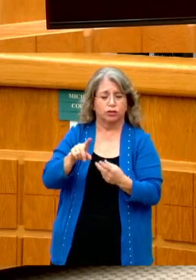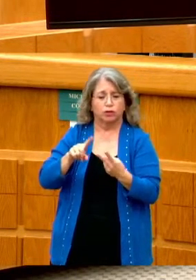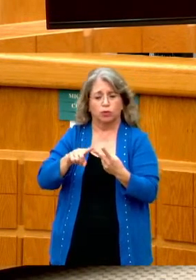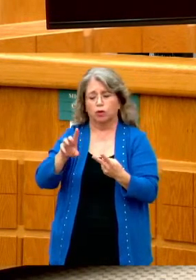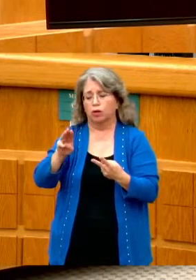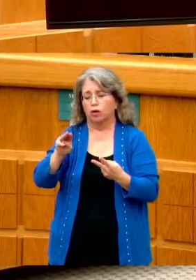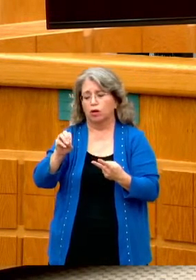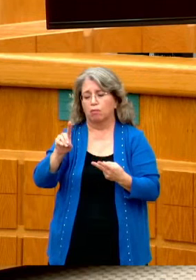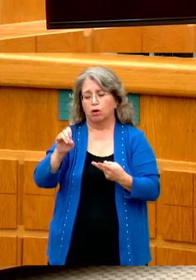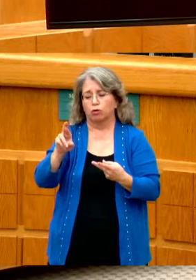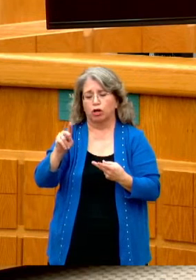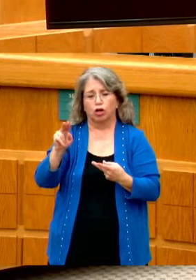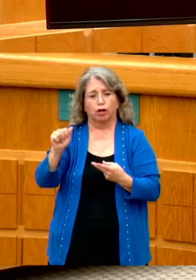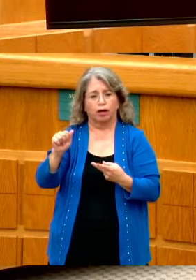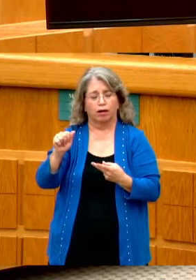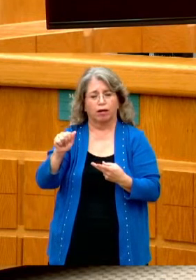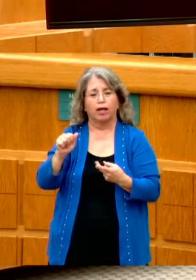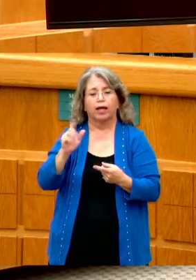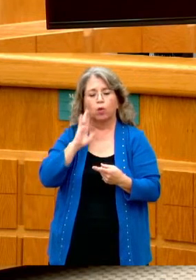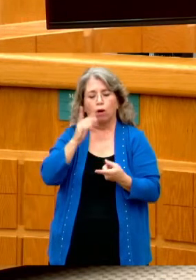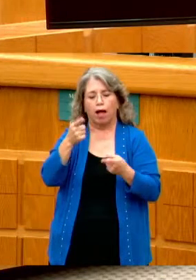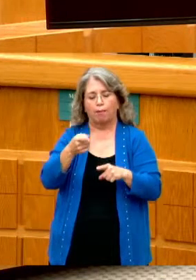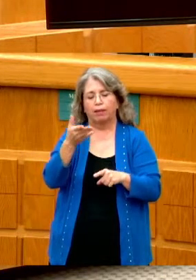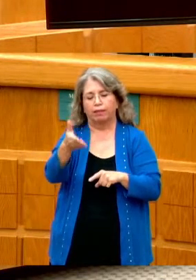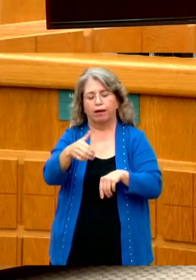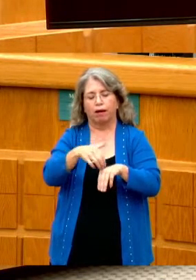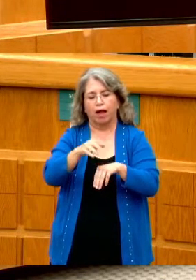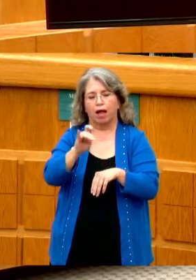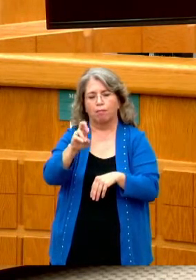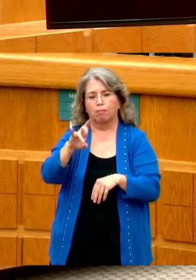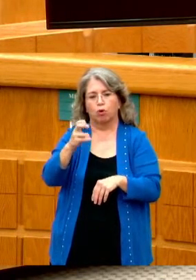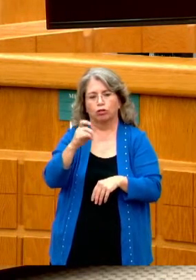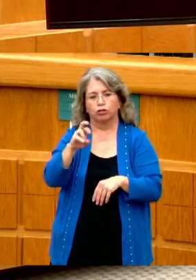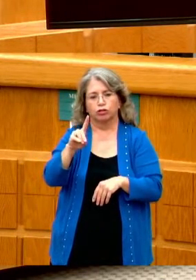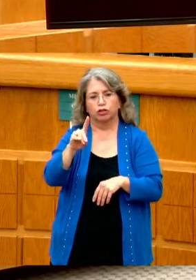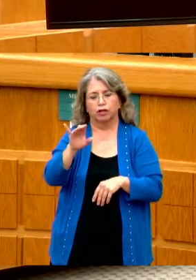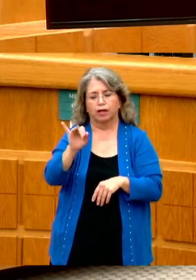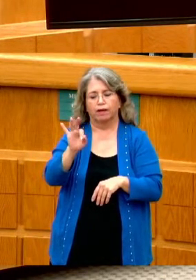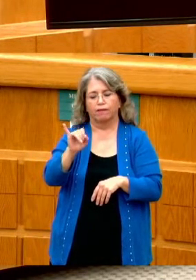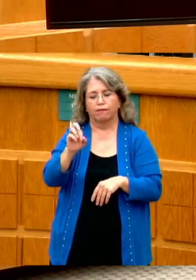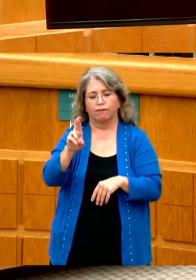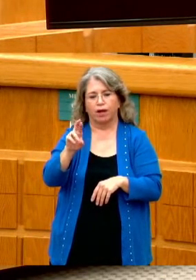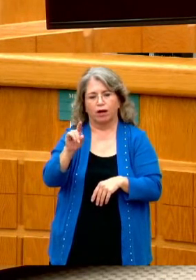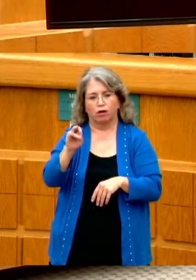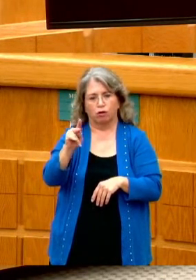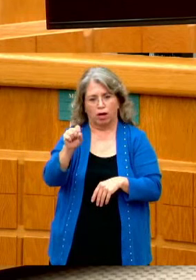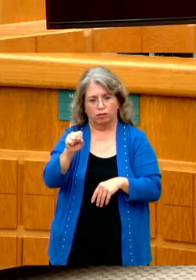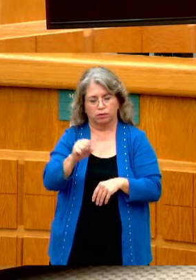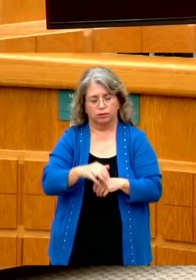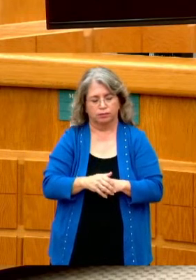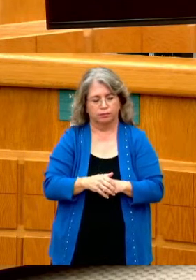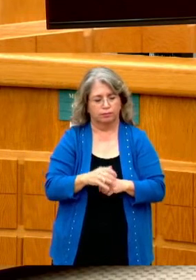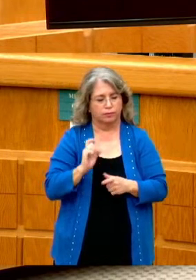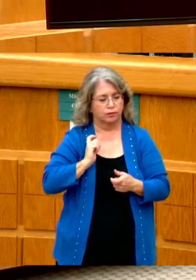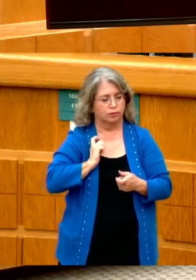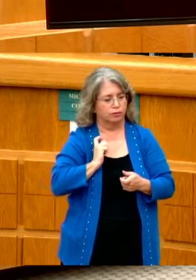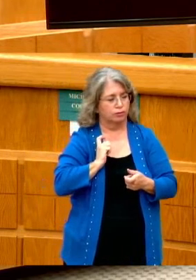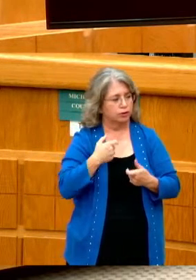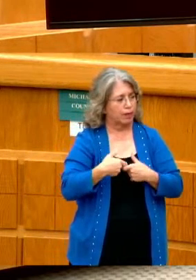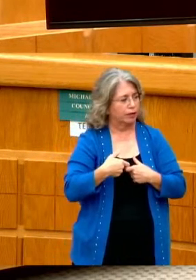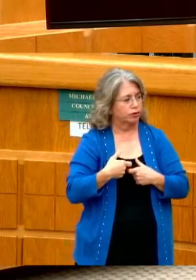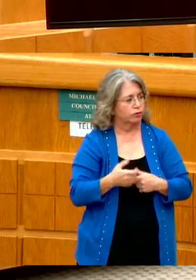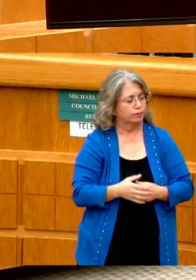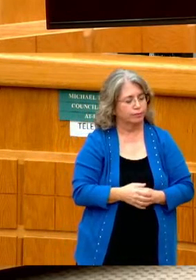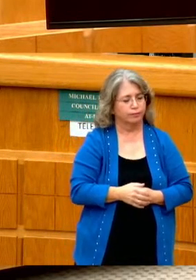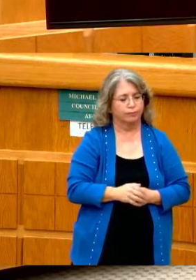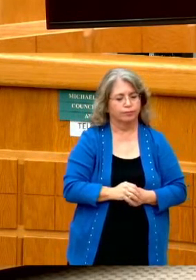las 10:30 de la mañana, ¿a qué hora puede abrir la clínica? La clínica probablemente abrirá alrededor del mediodía. Ese mismo día, en el Centro de